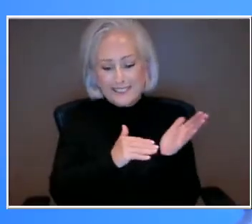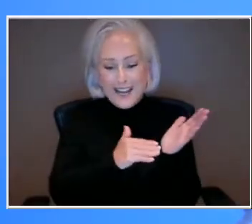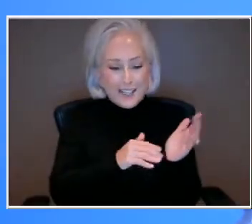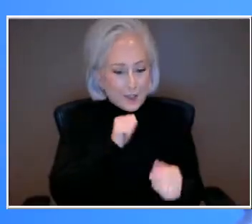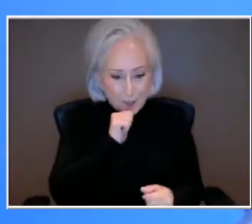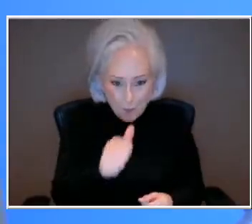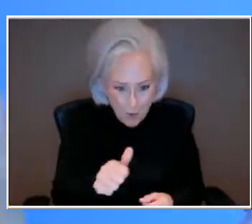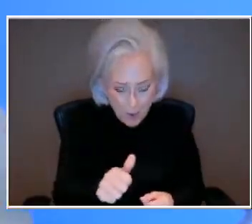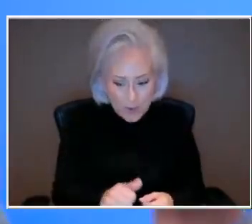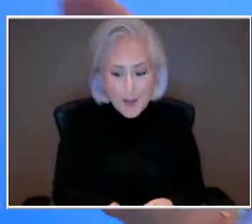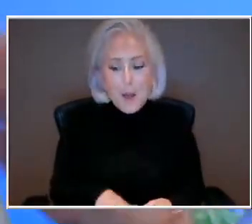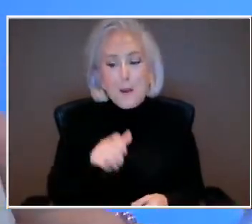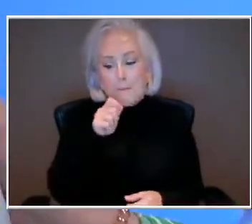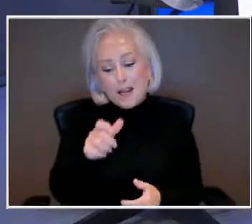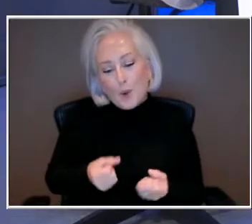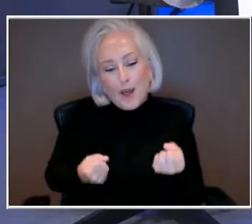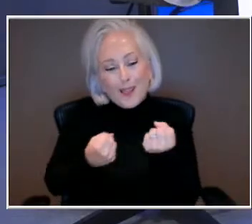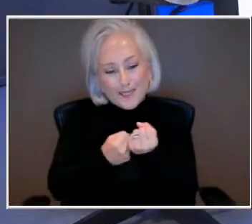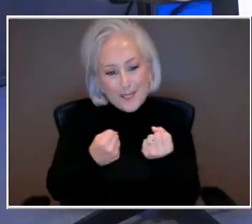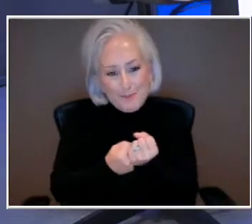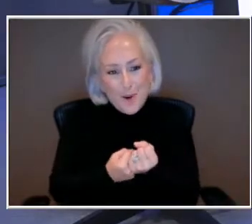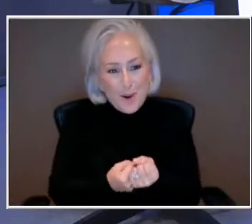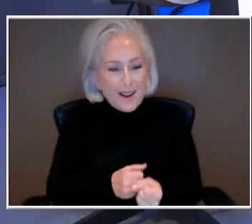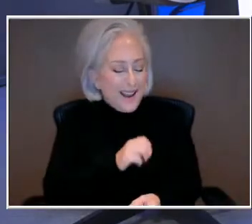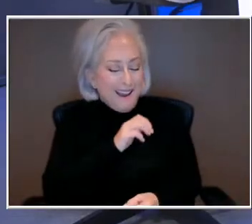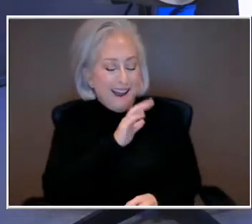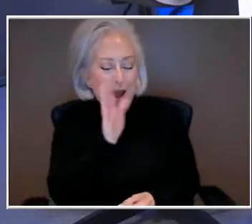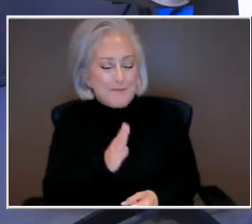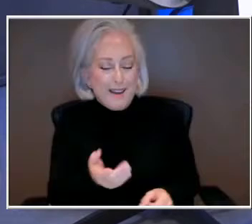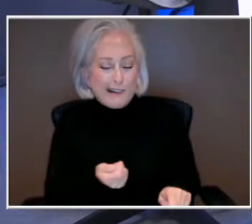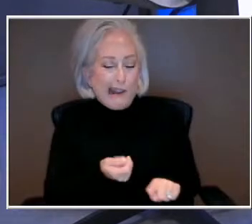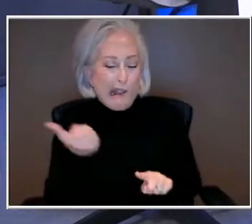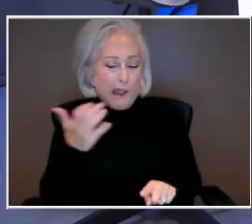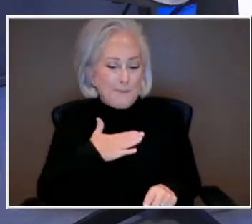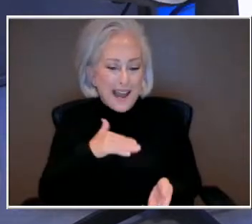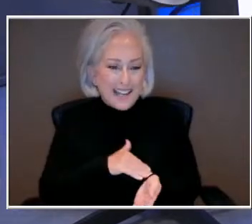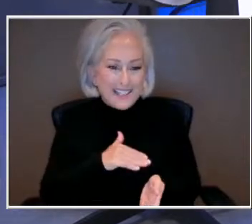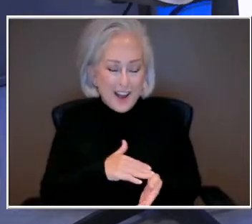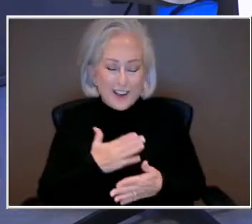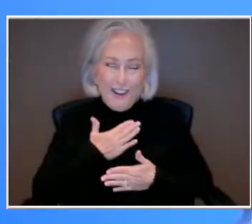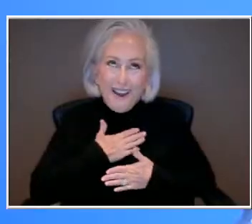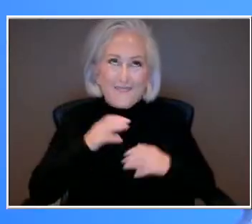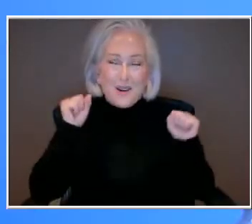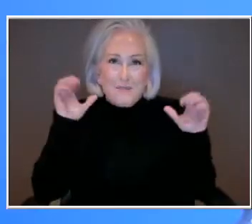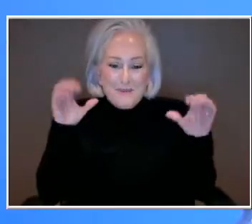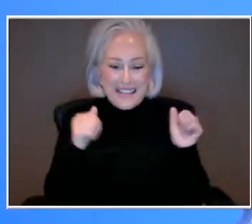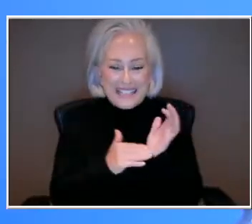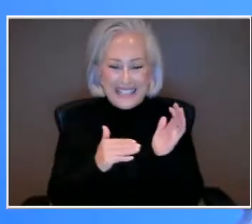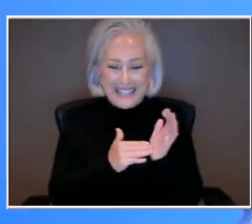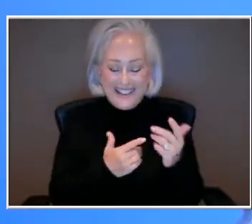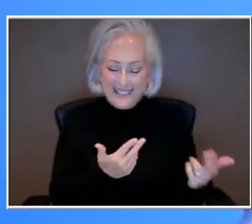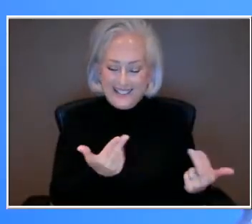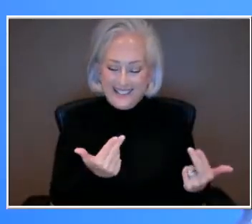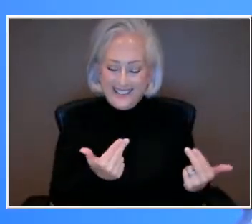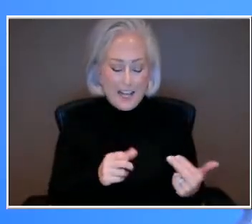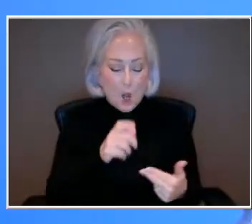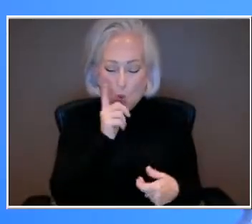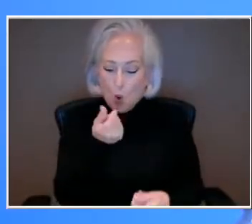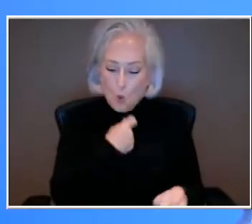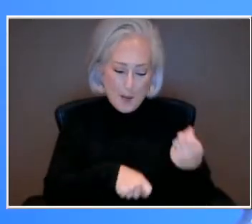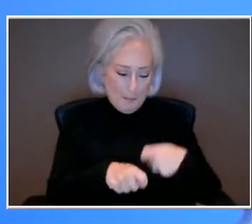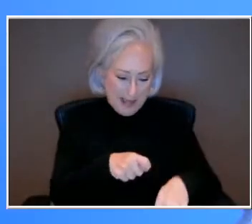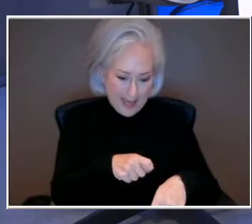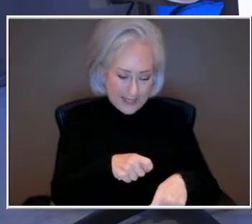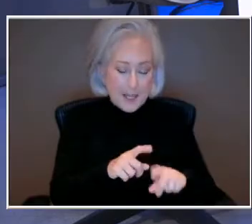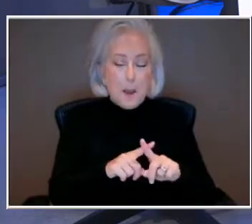be utilized. I have an amazing doctor, so I will never let it replace my doctor, but I want to be open-minded. I know, Dr.